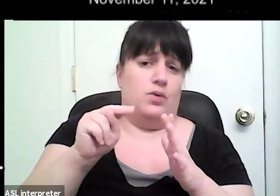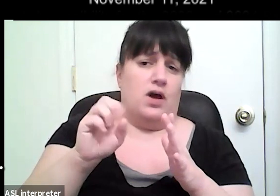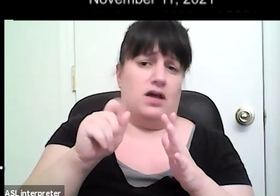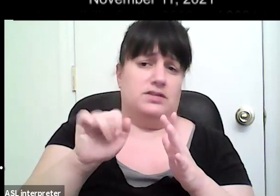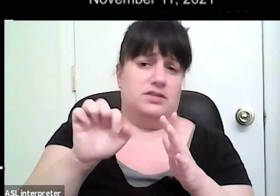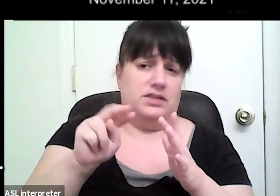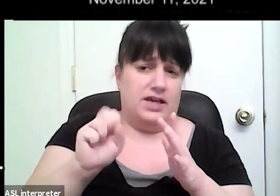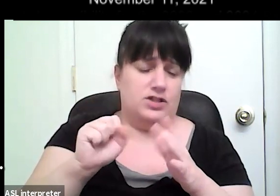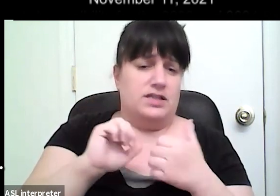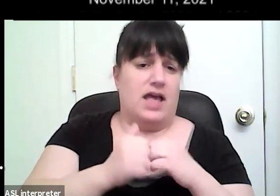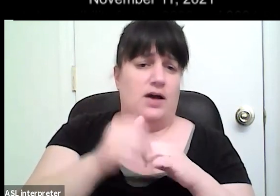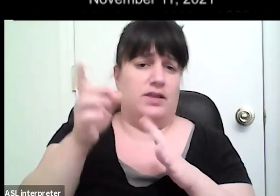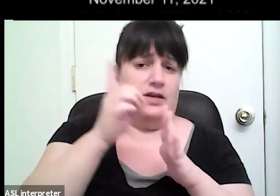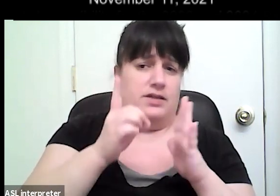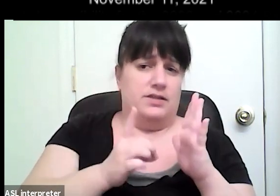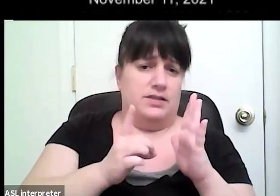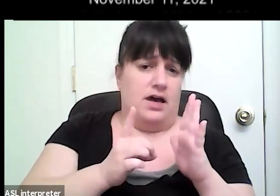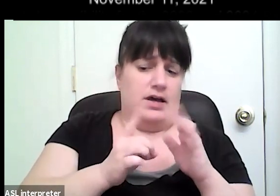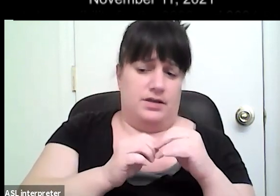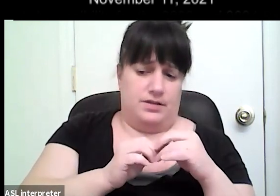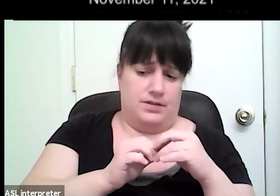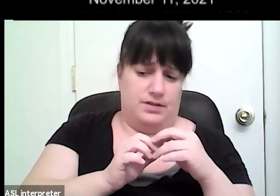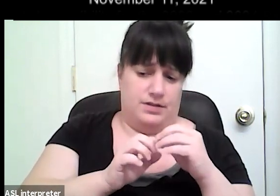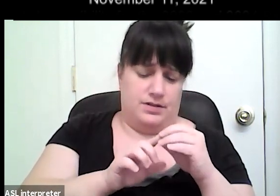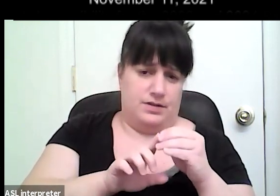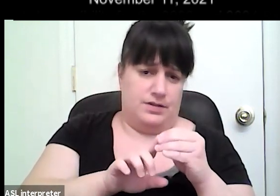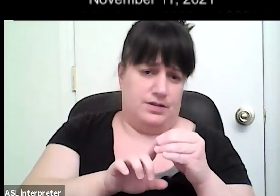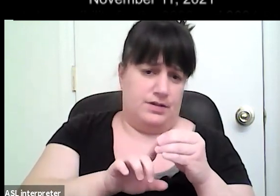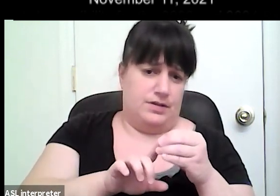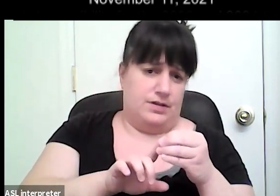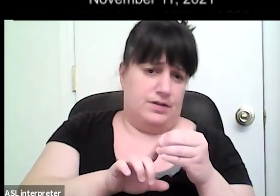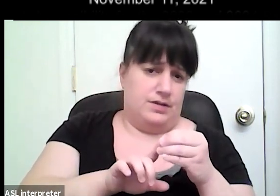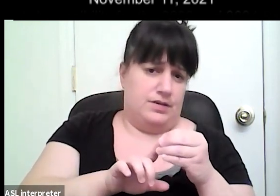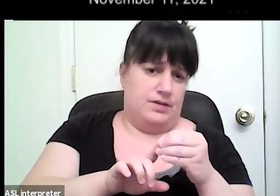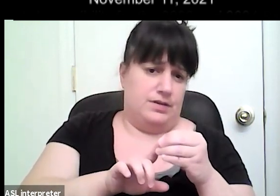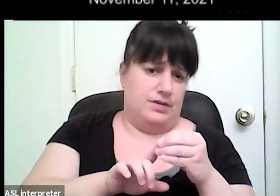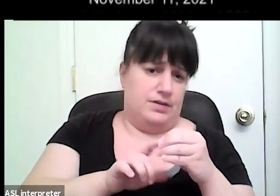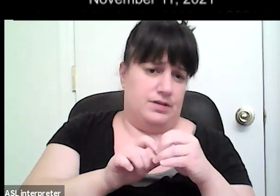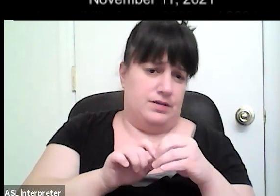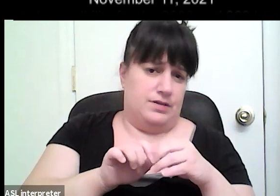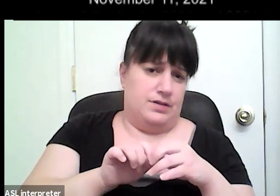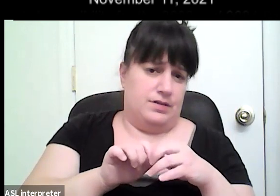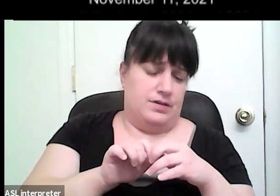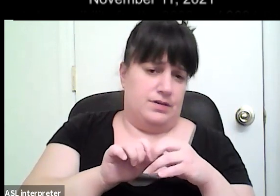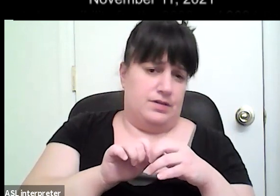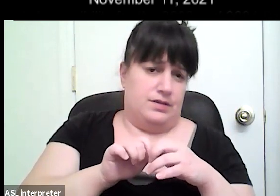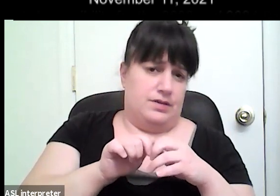and how they're being Magnified. designed, and I will put the sound up a bit. So we're in a